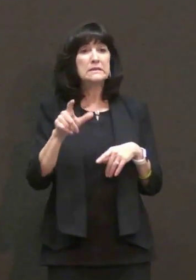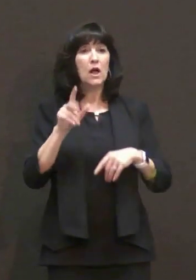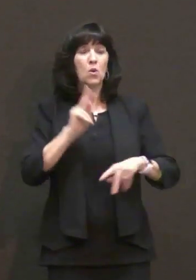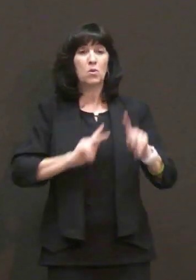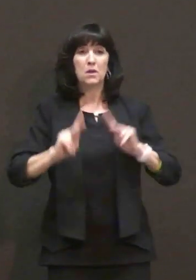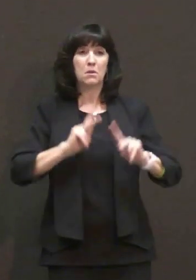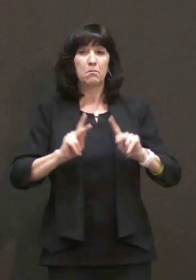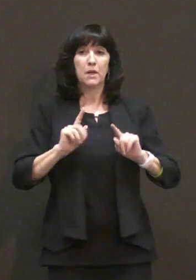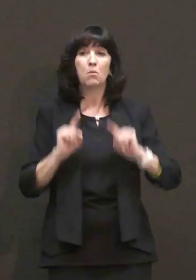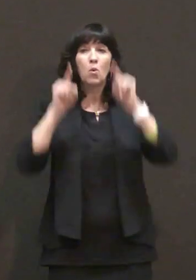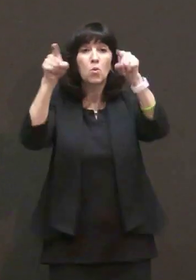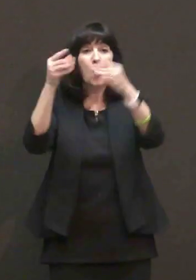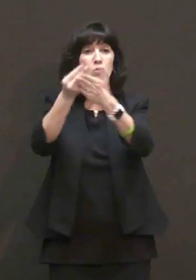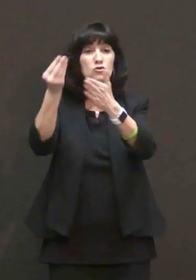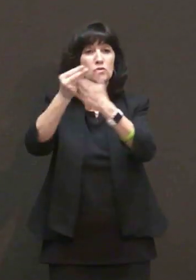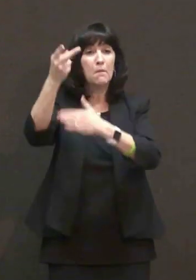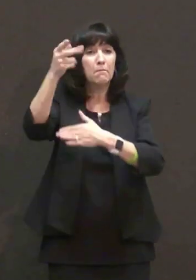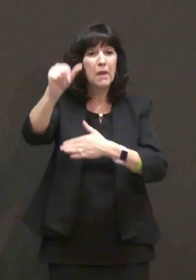not been targeted?